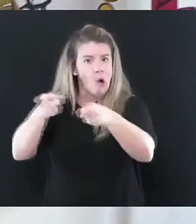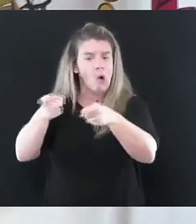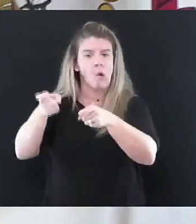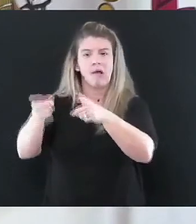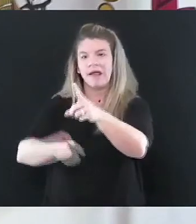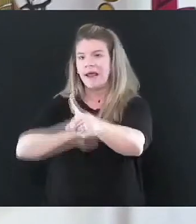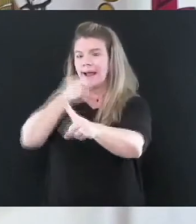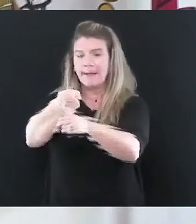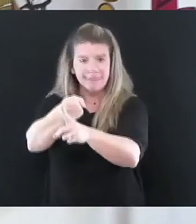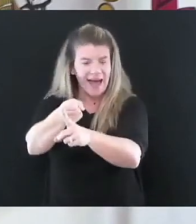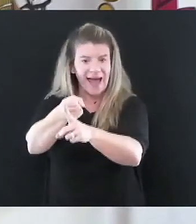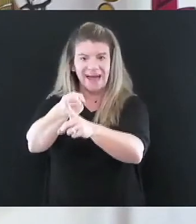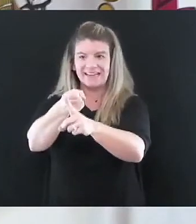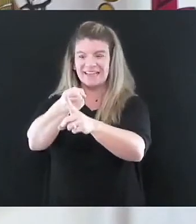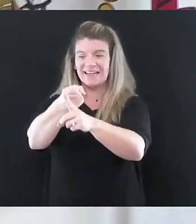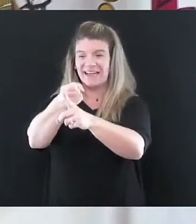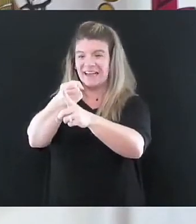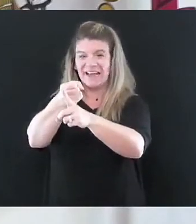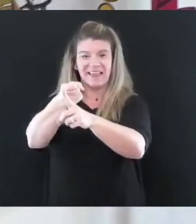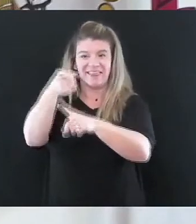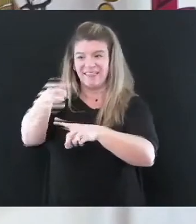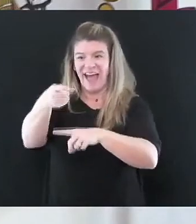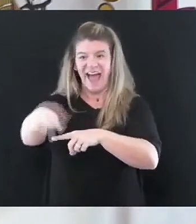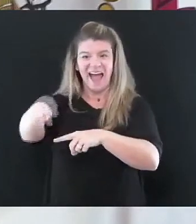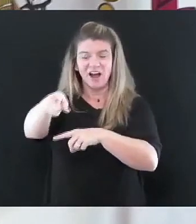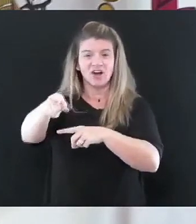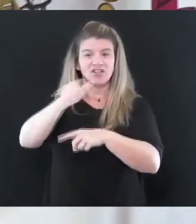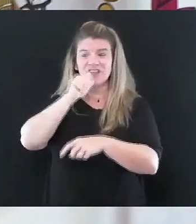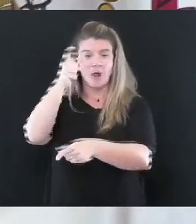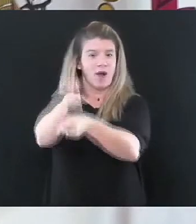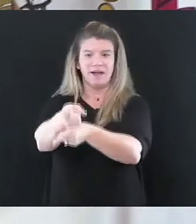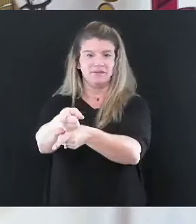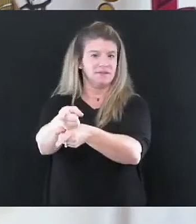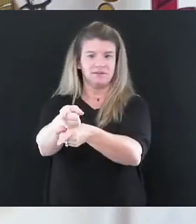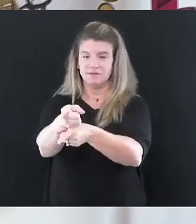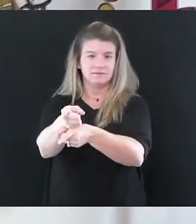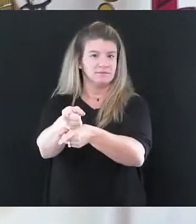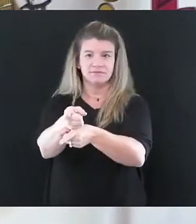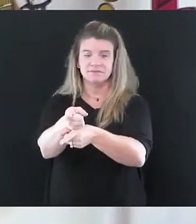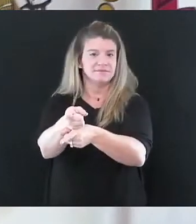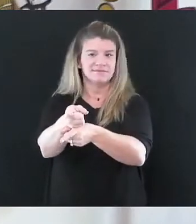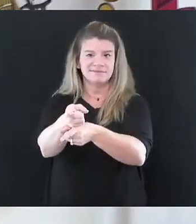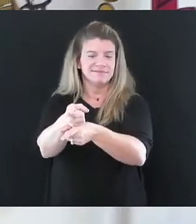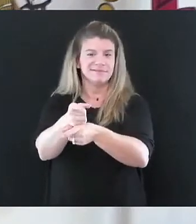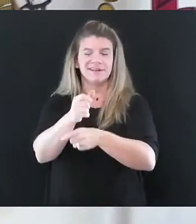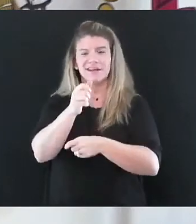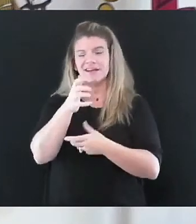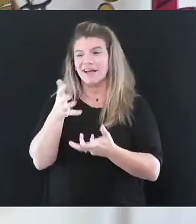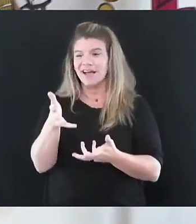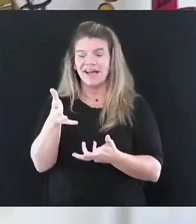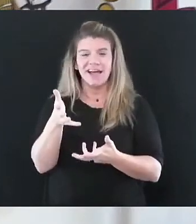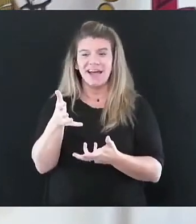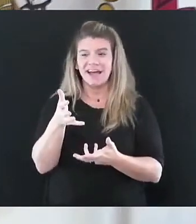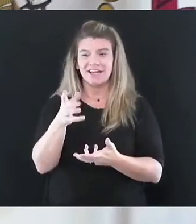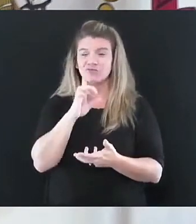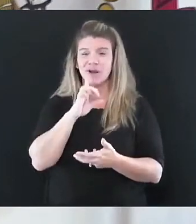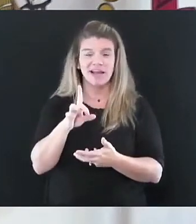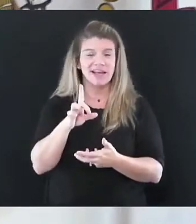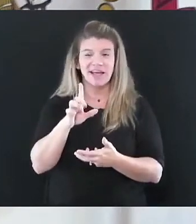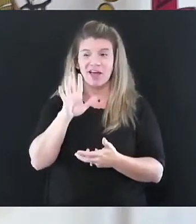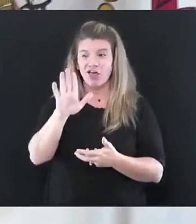is just absolutely really not right, and it's really going